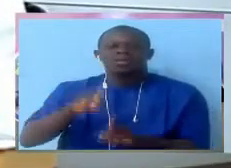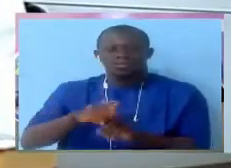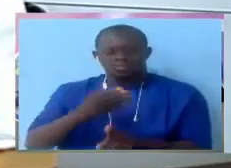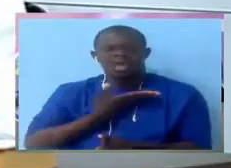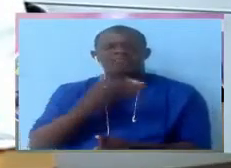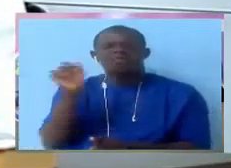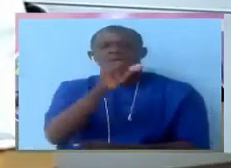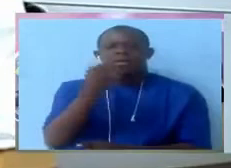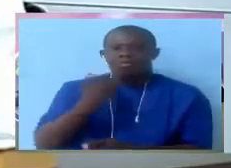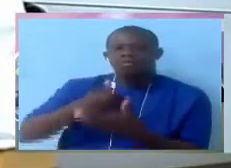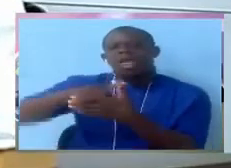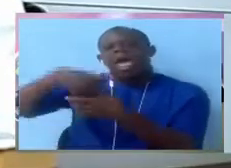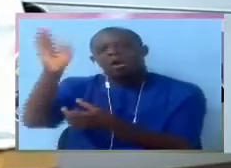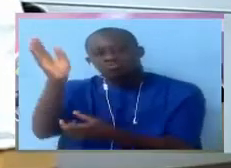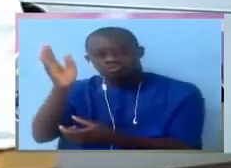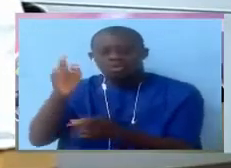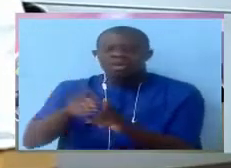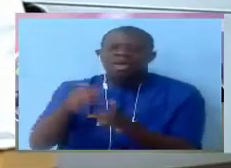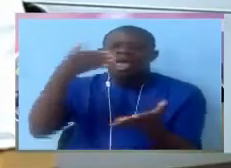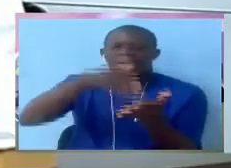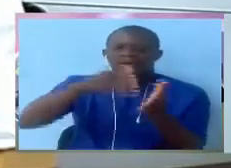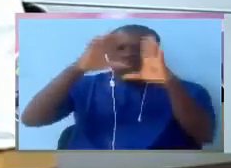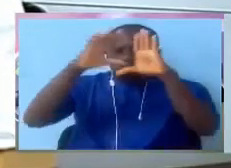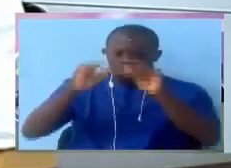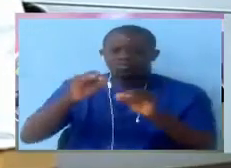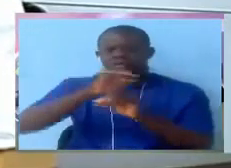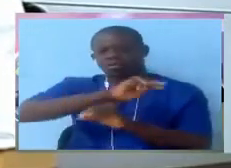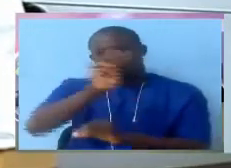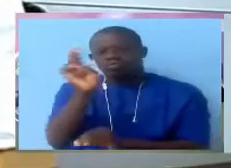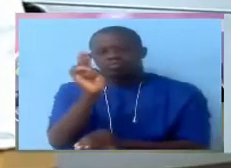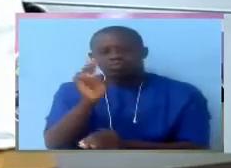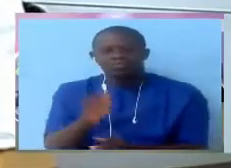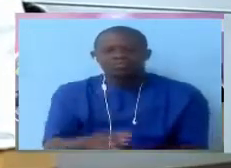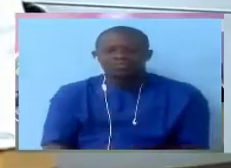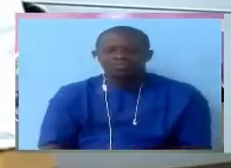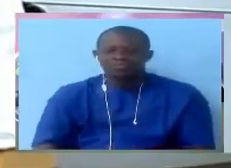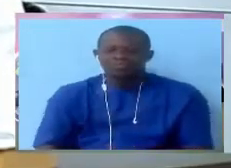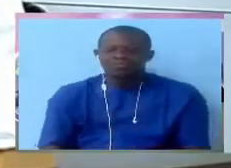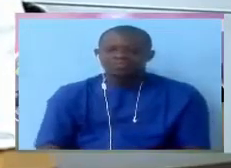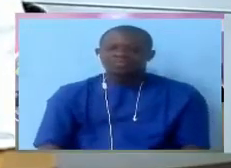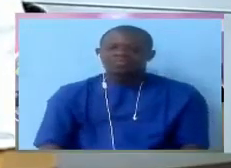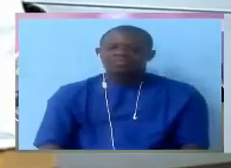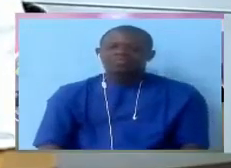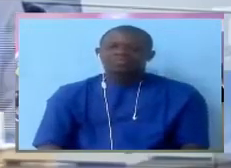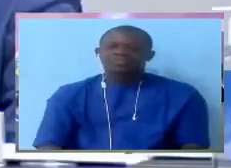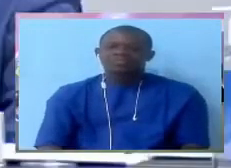Sani. Omar Sani, there were some who were outside who did not come to the office.